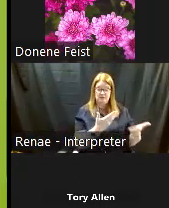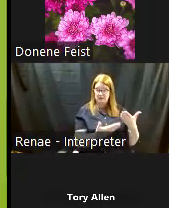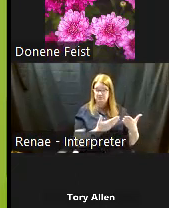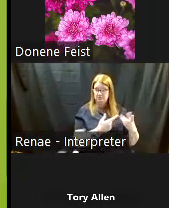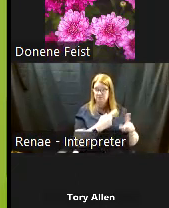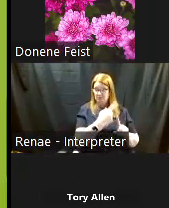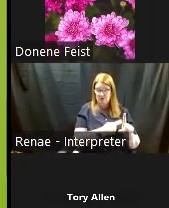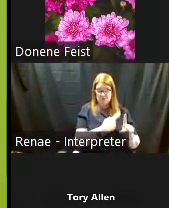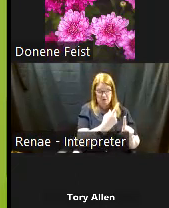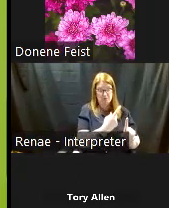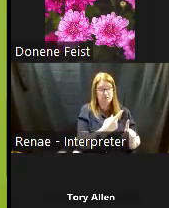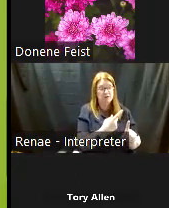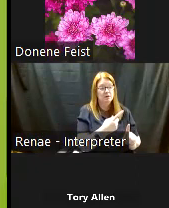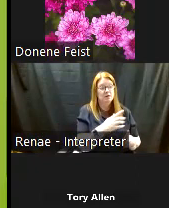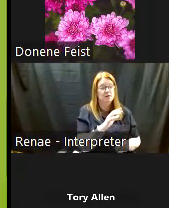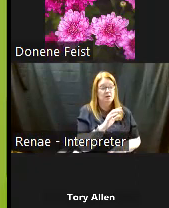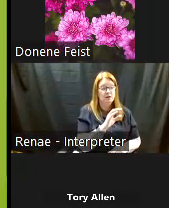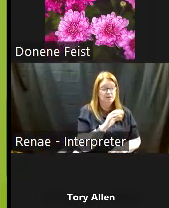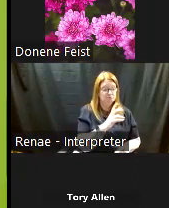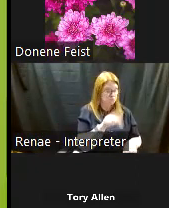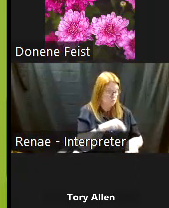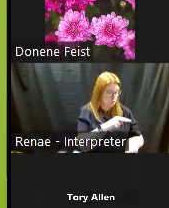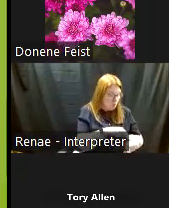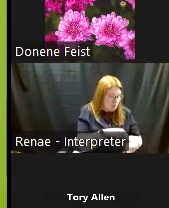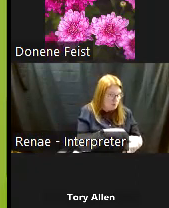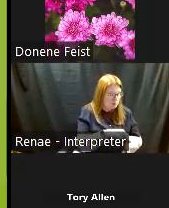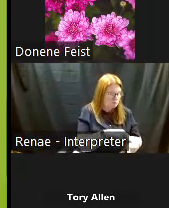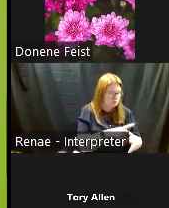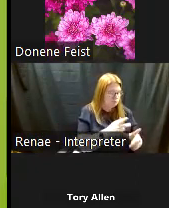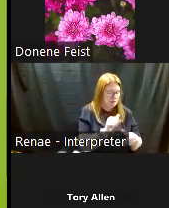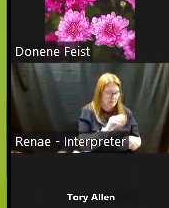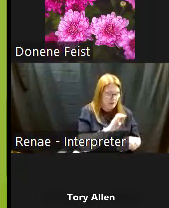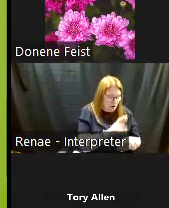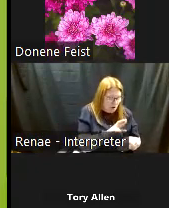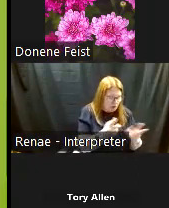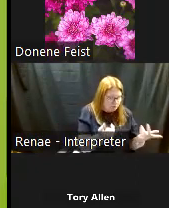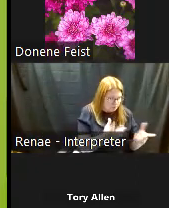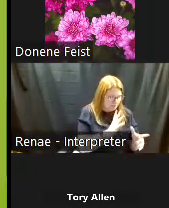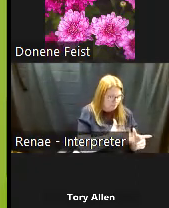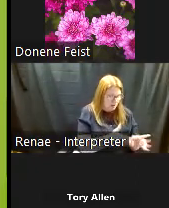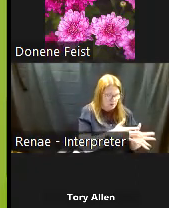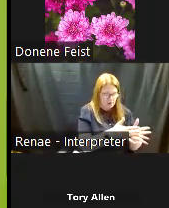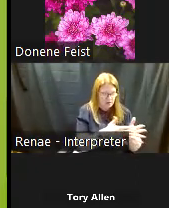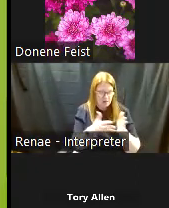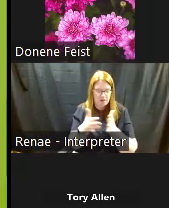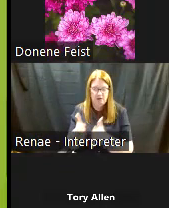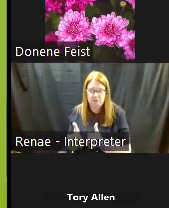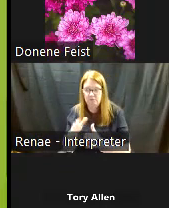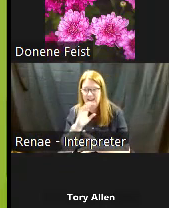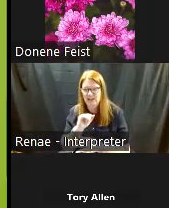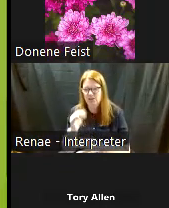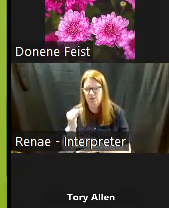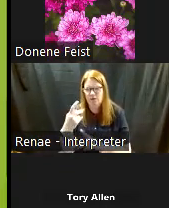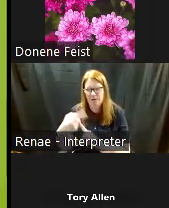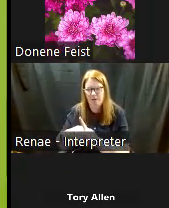in month 1, but then hearing loss could change, or hearing loss could progress or develop. And maybe by like 14 months, there's a